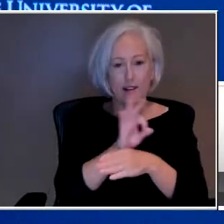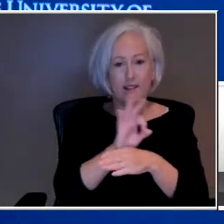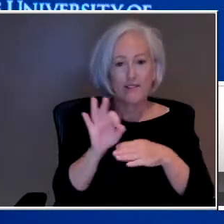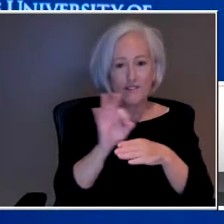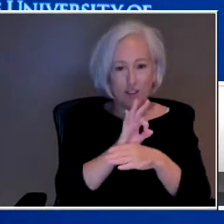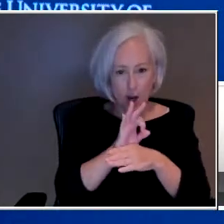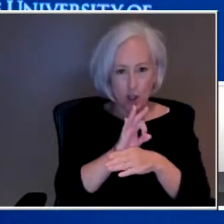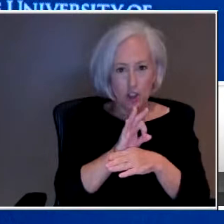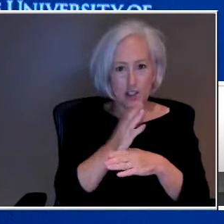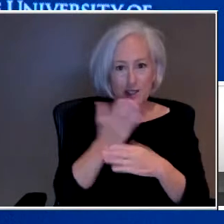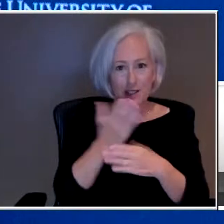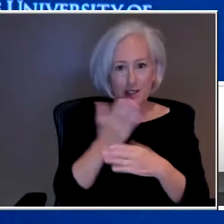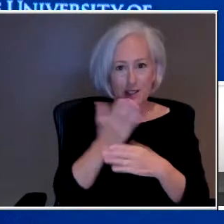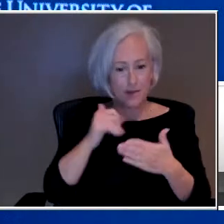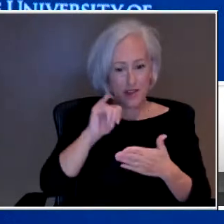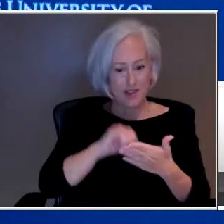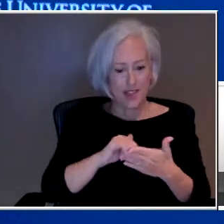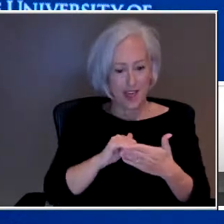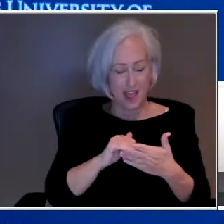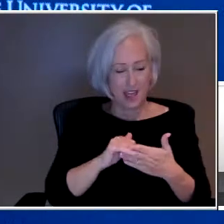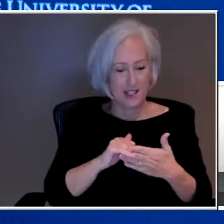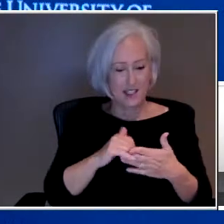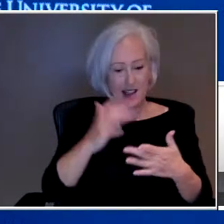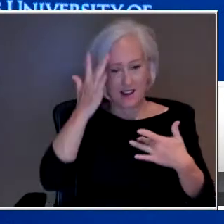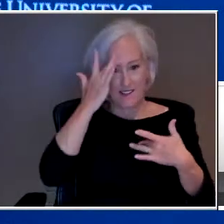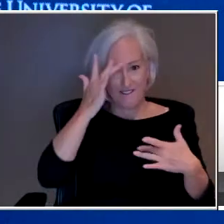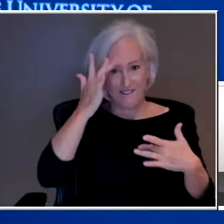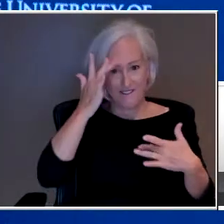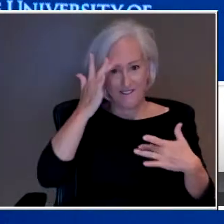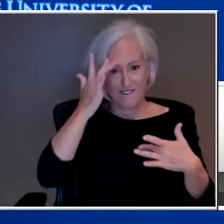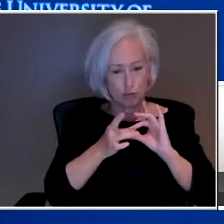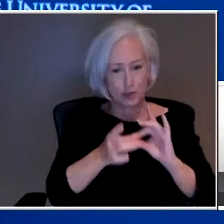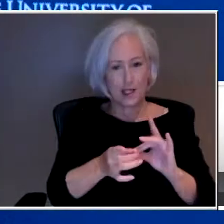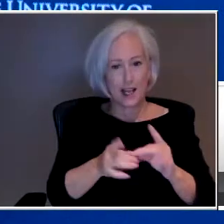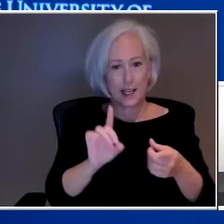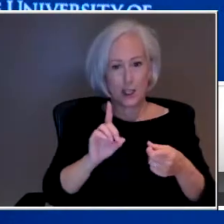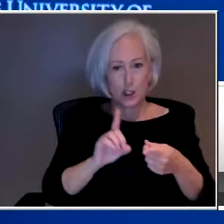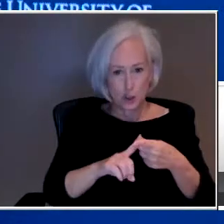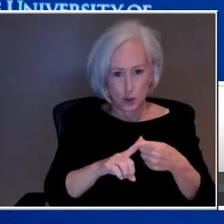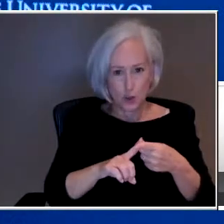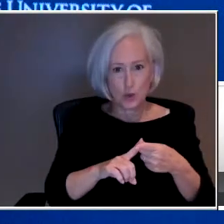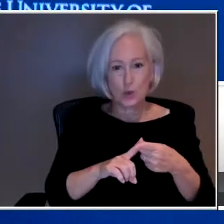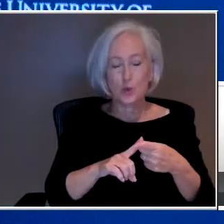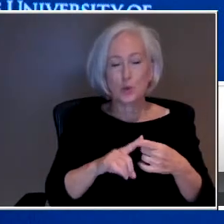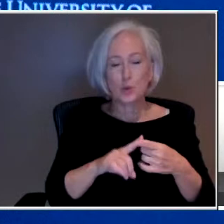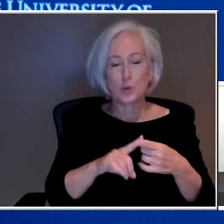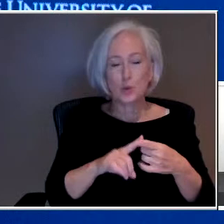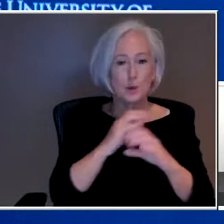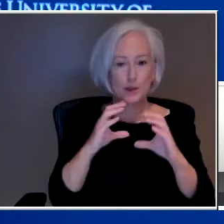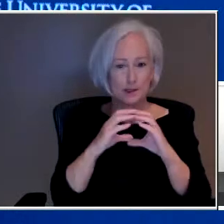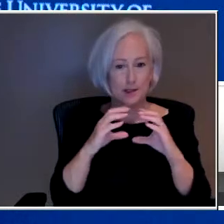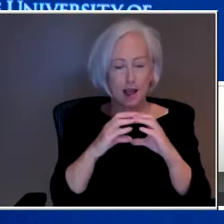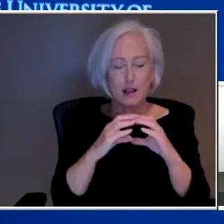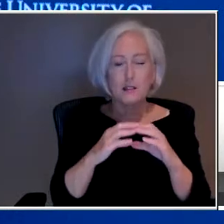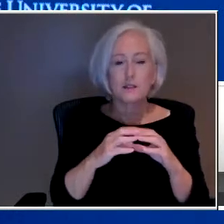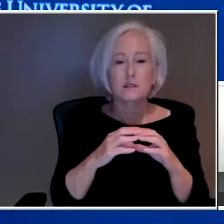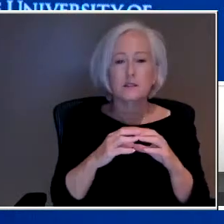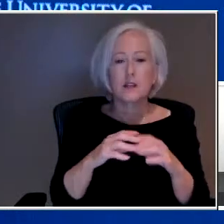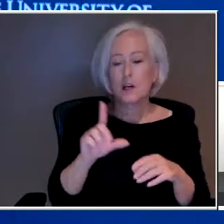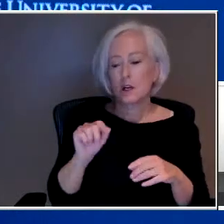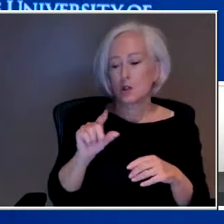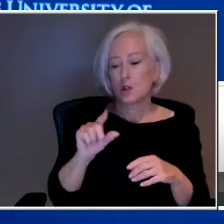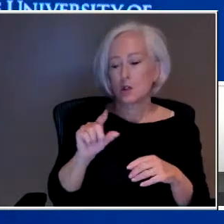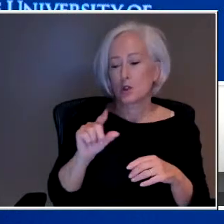that virus is presented to our immune cells. What they found is that in up to 20% of people in this